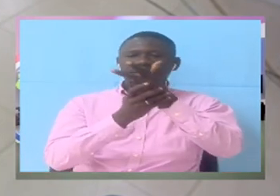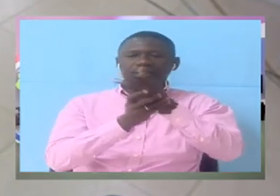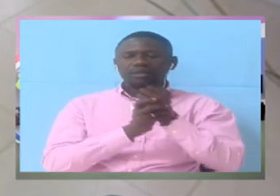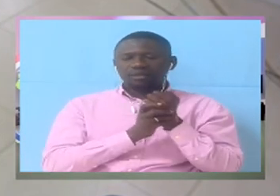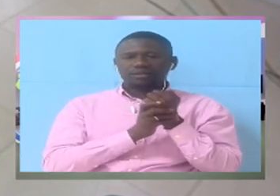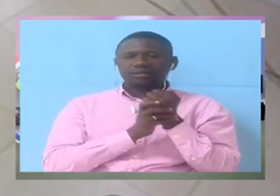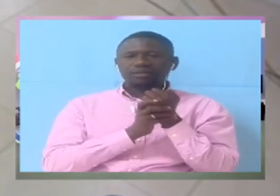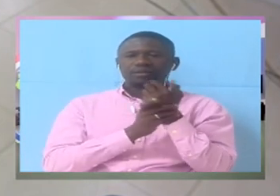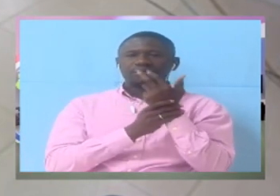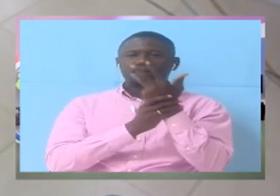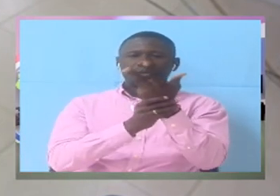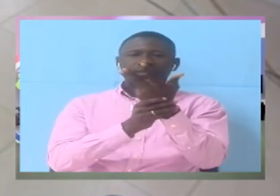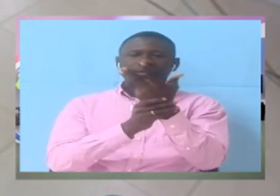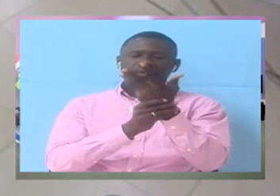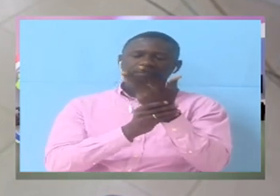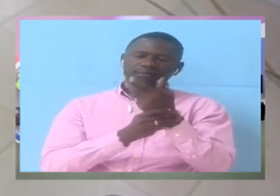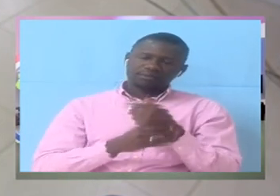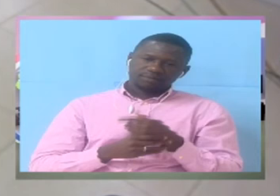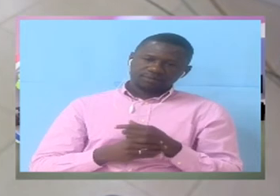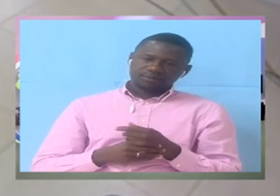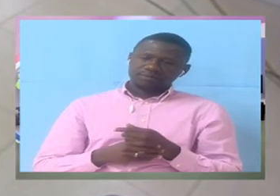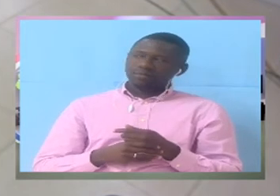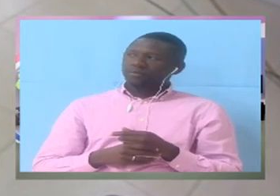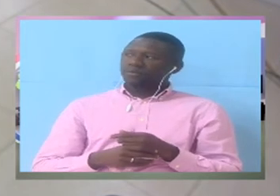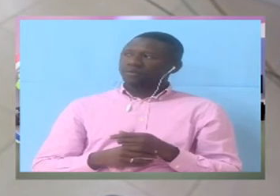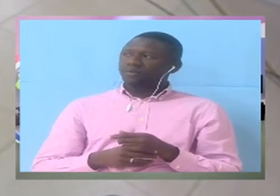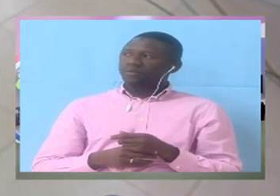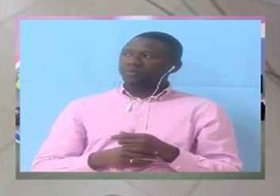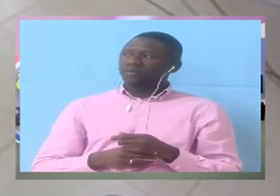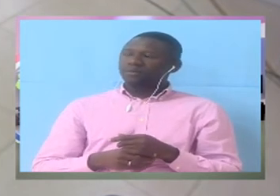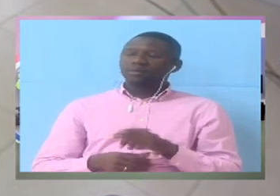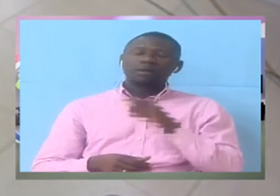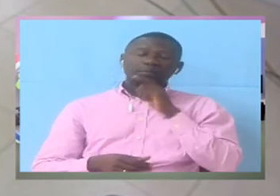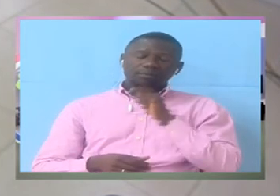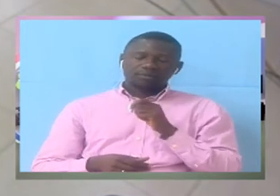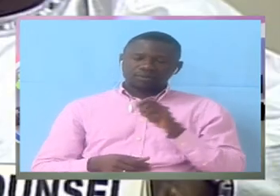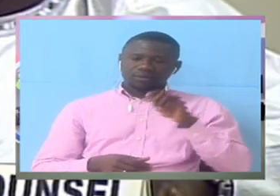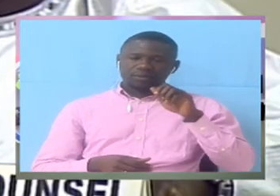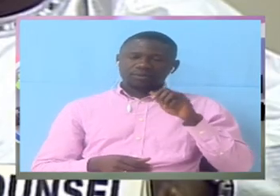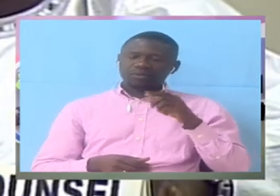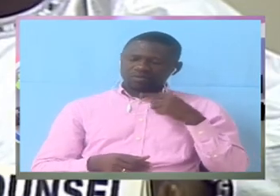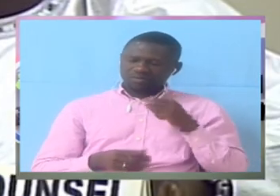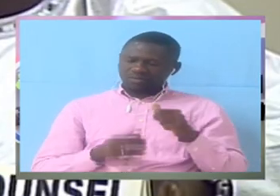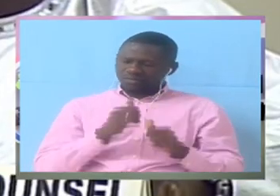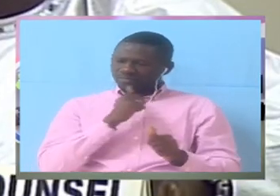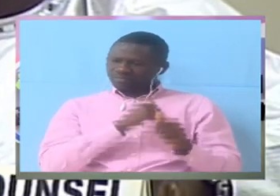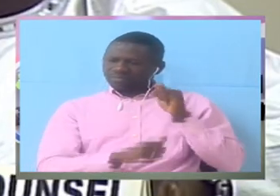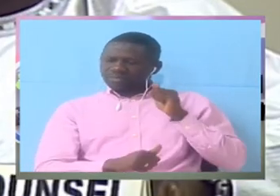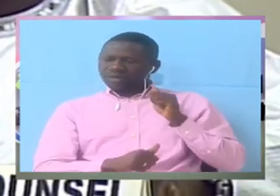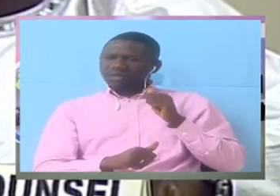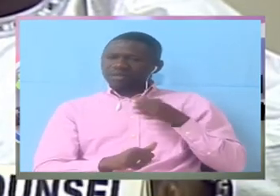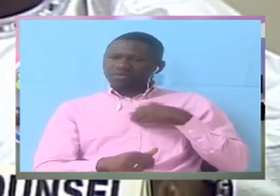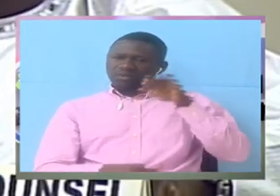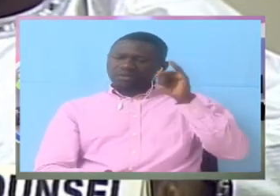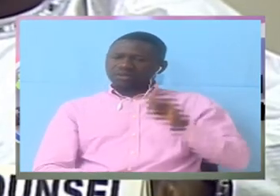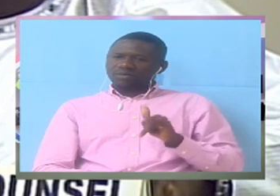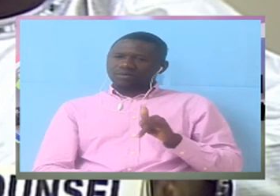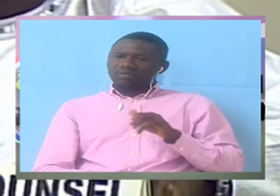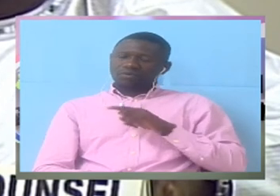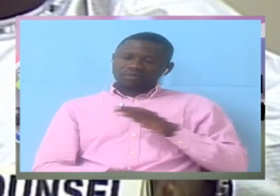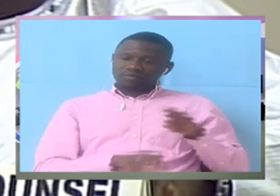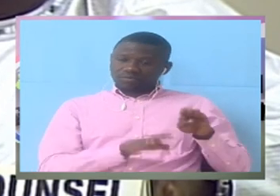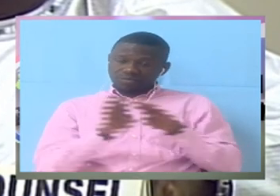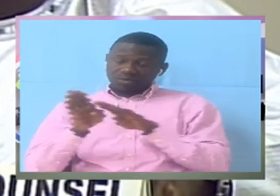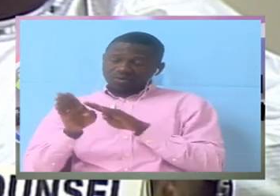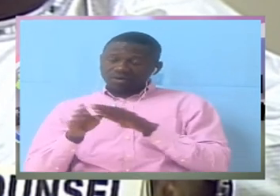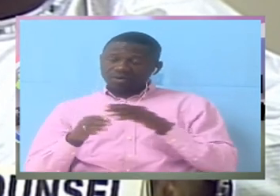1989. Mr. Dampha, you seem to be going back in terms of the years. Mm-hmm. Oh, we have gone as far